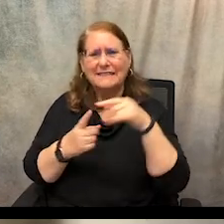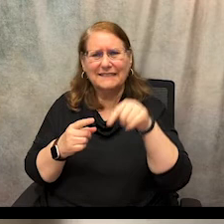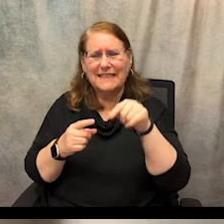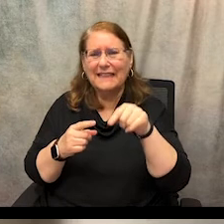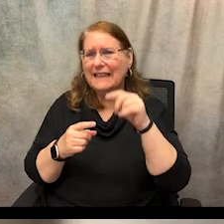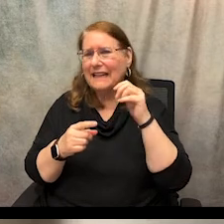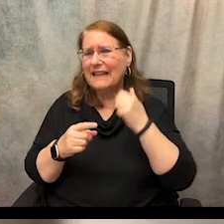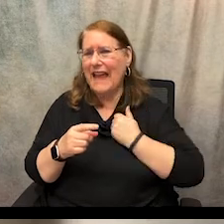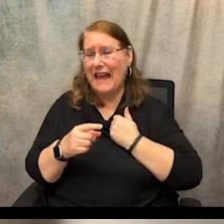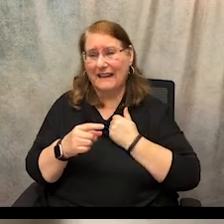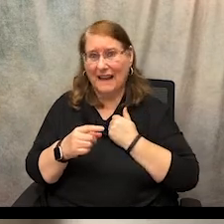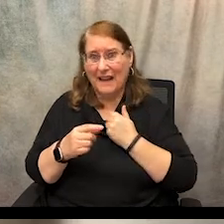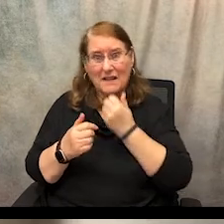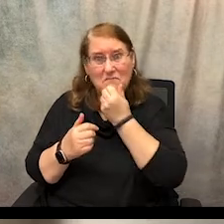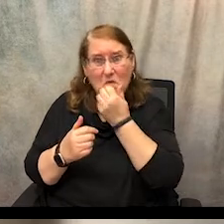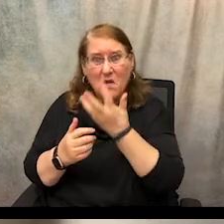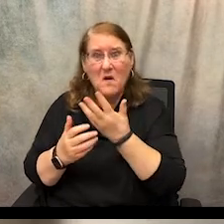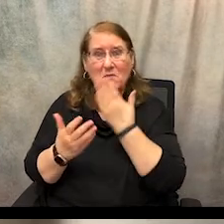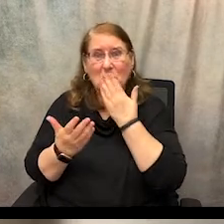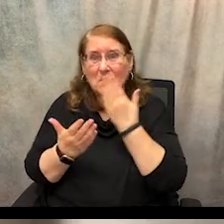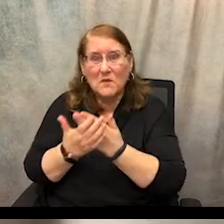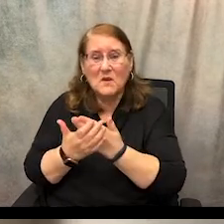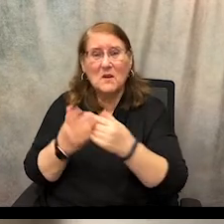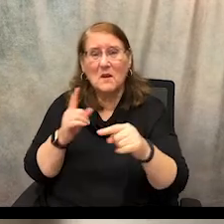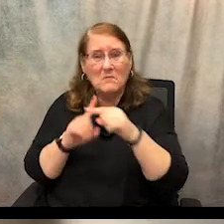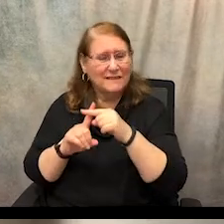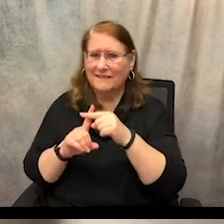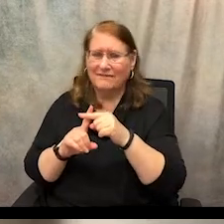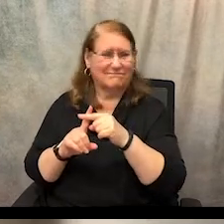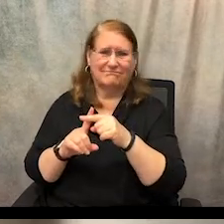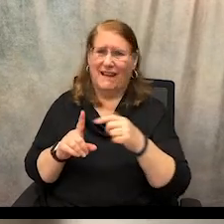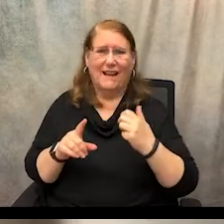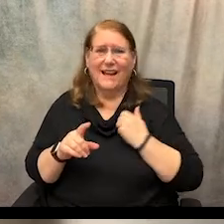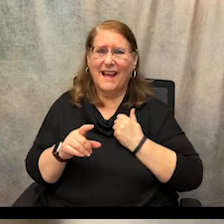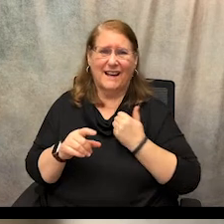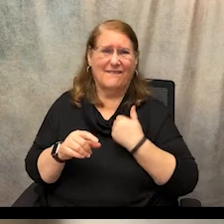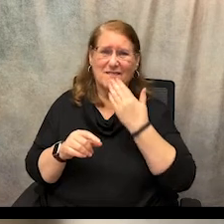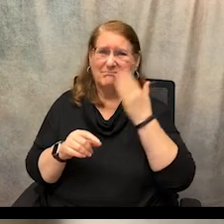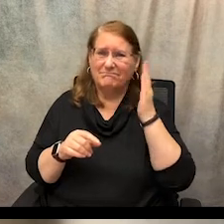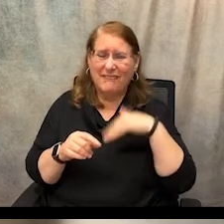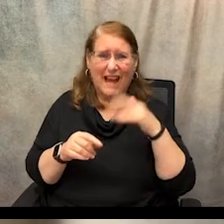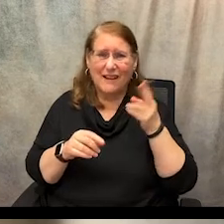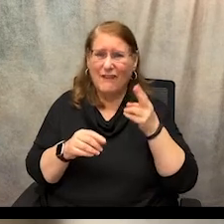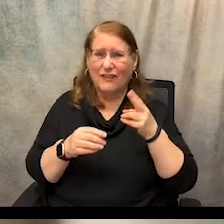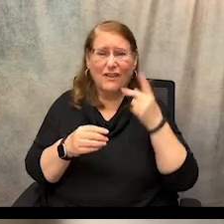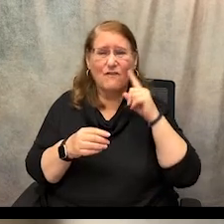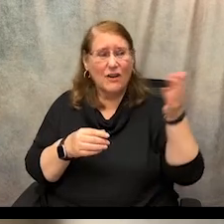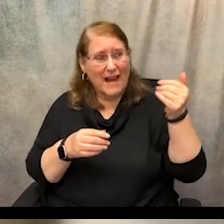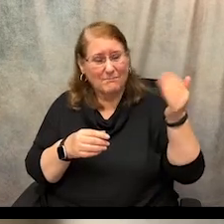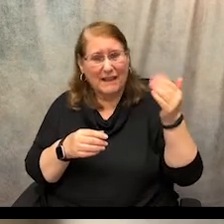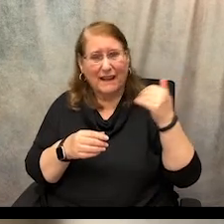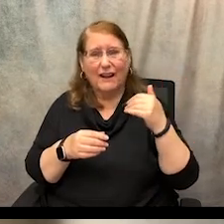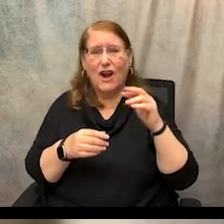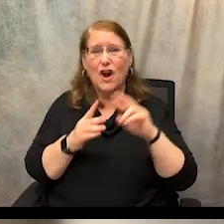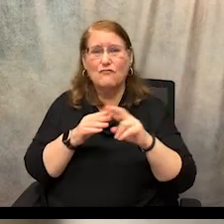was not particularly rosy. Canada had a very poor record when it came to admitting refugees during the Second World War.